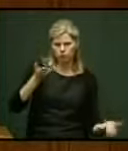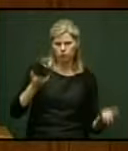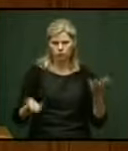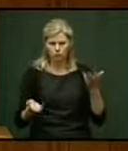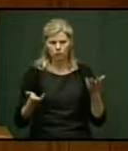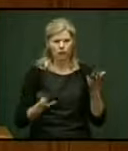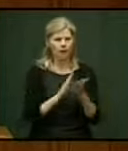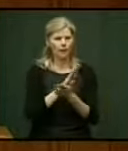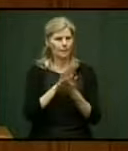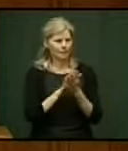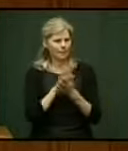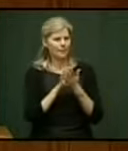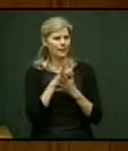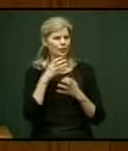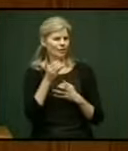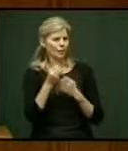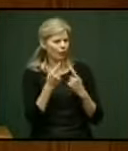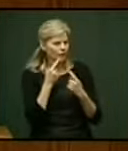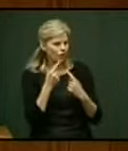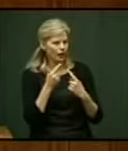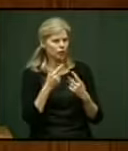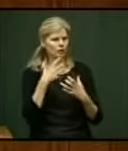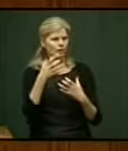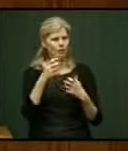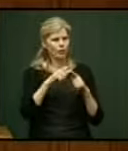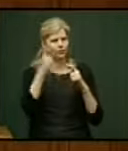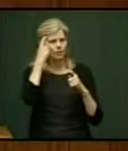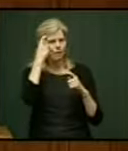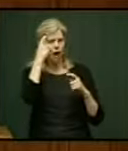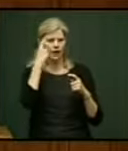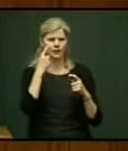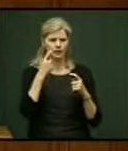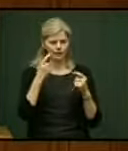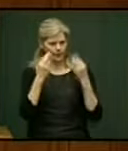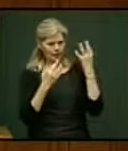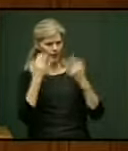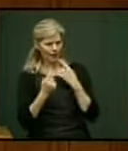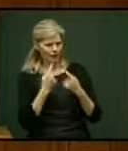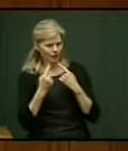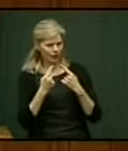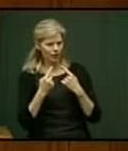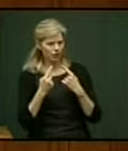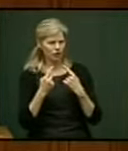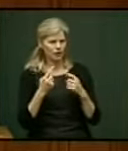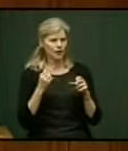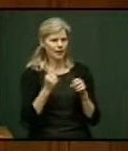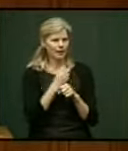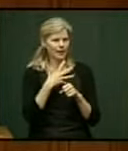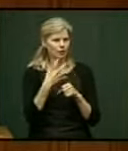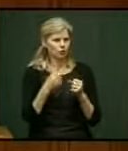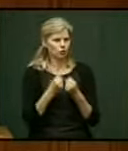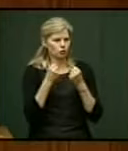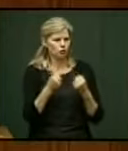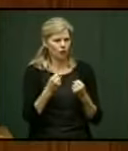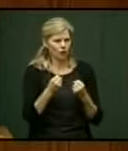and more minds weigh up the validity of the arguments put forward. It gets around our confirmation bias and makes for more robust